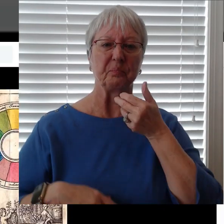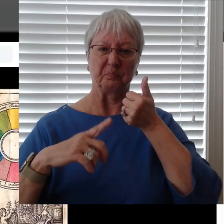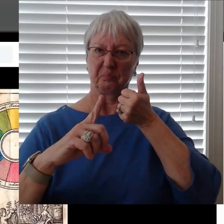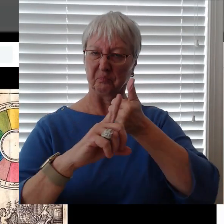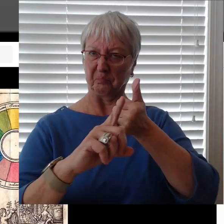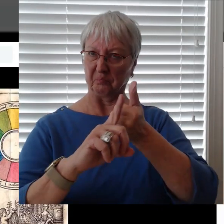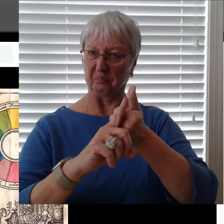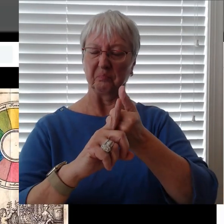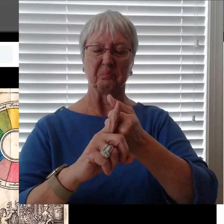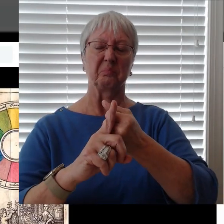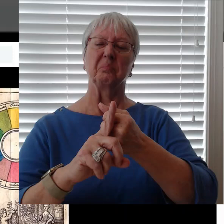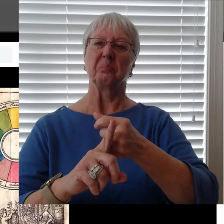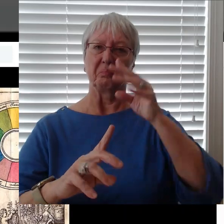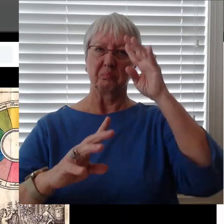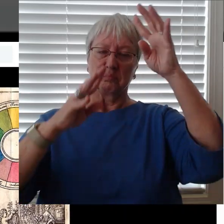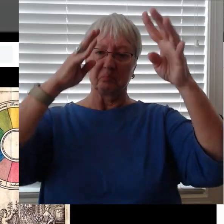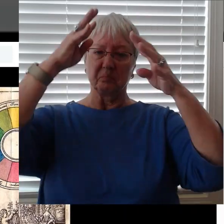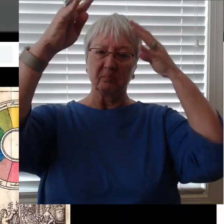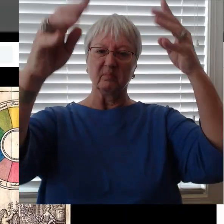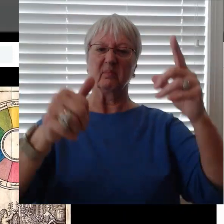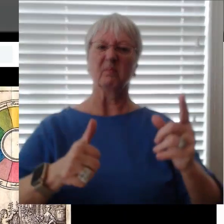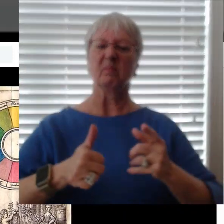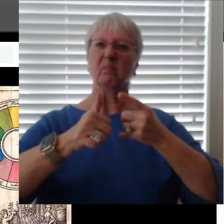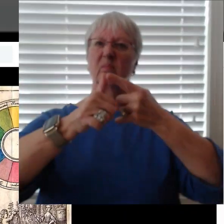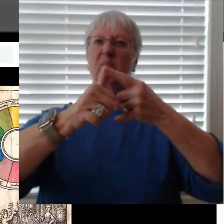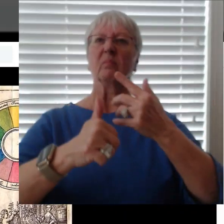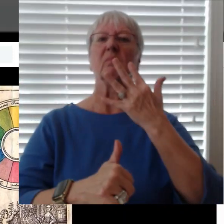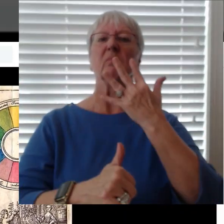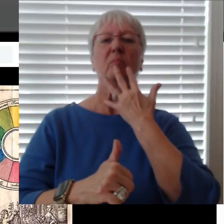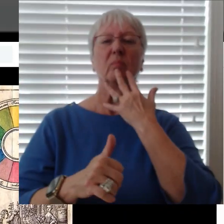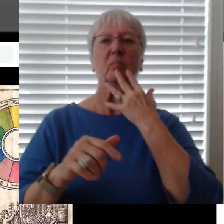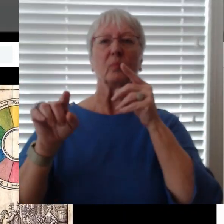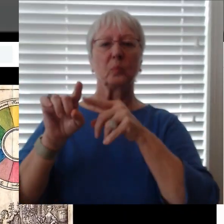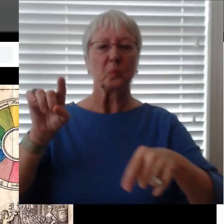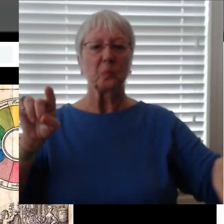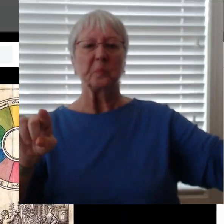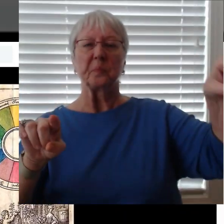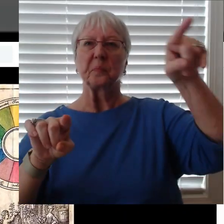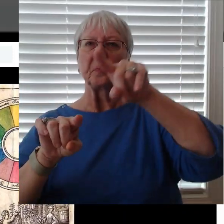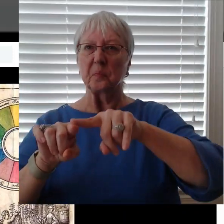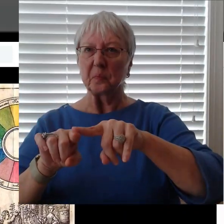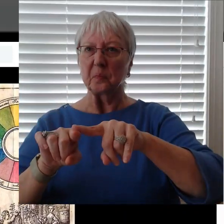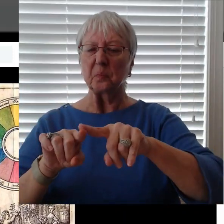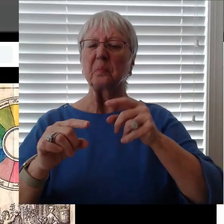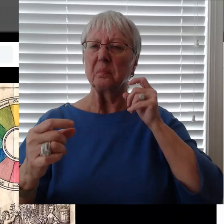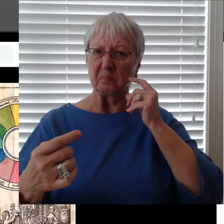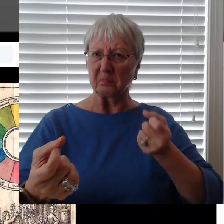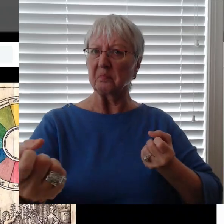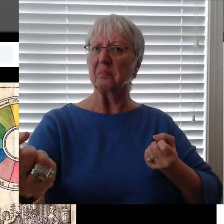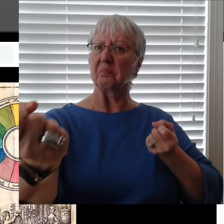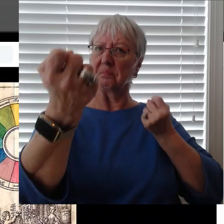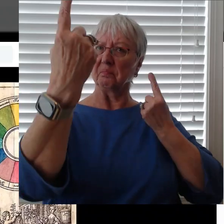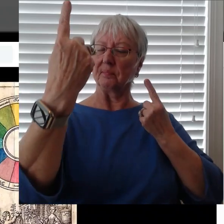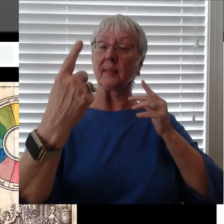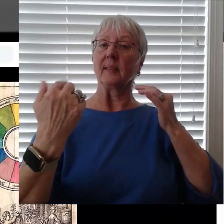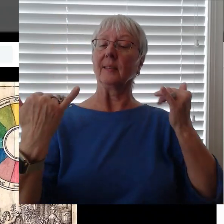the first color wheel in 1666 as a circular diagram for understanding a color system in an